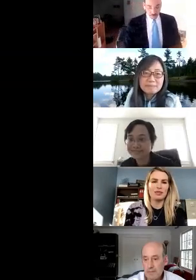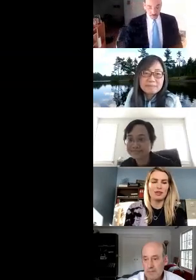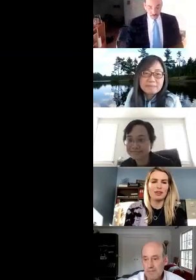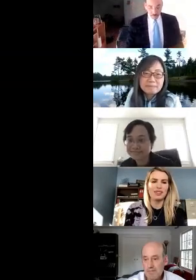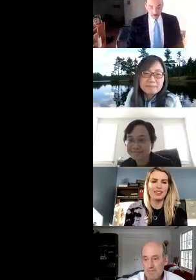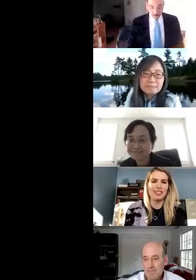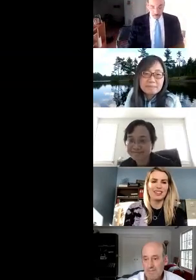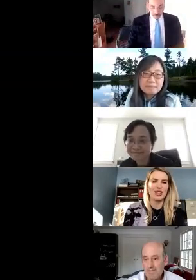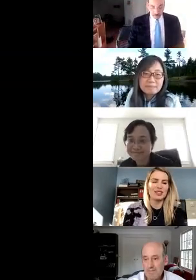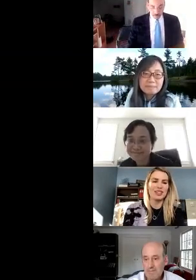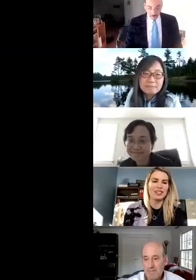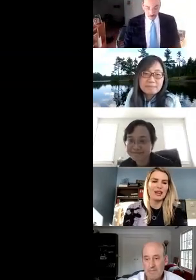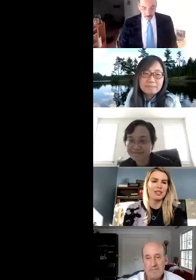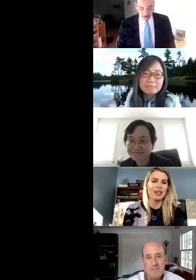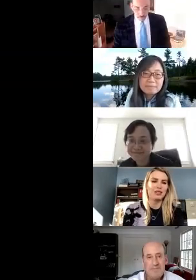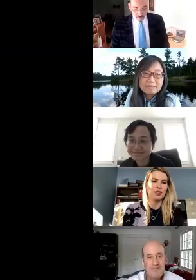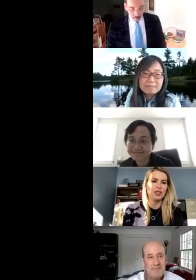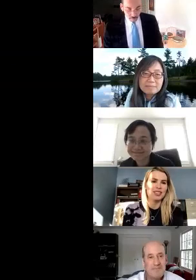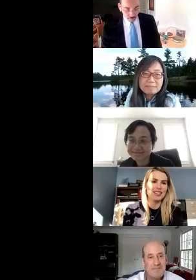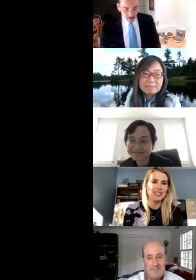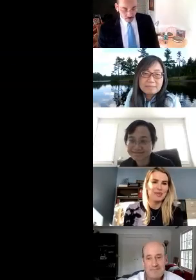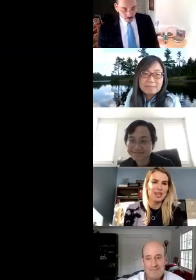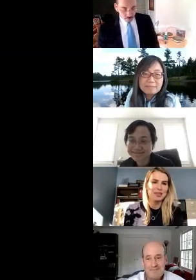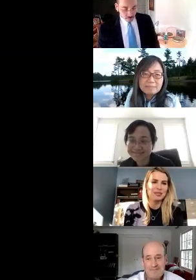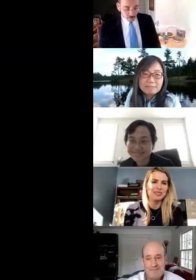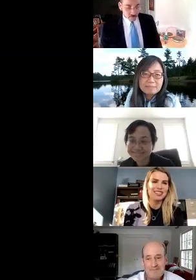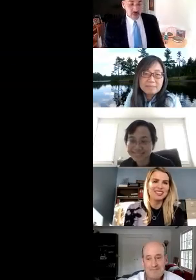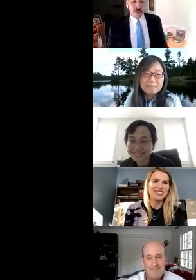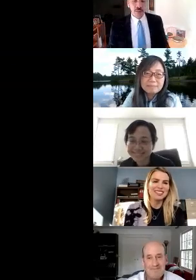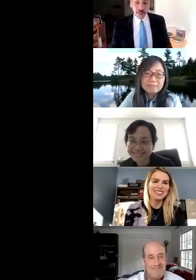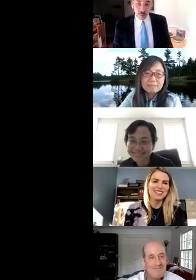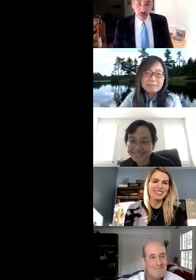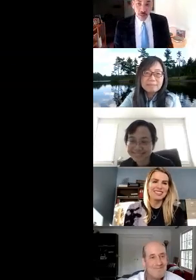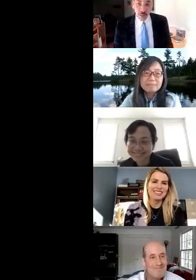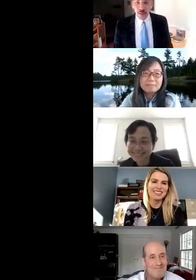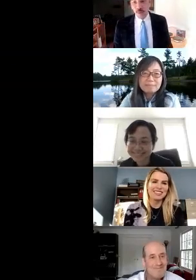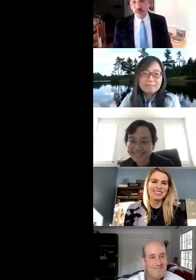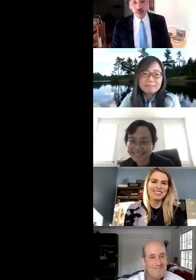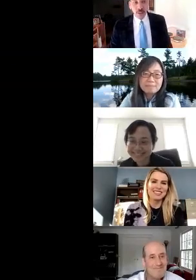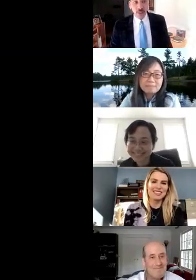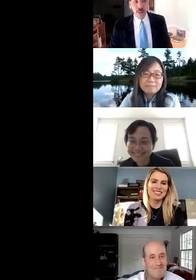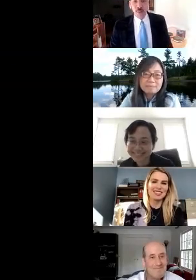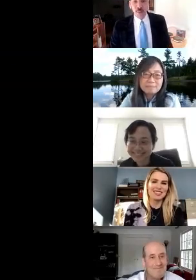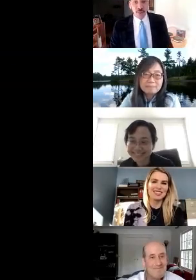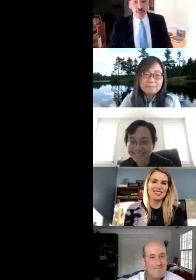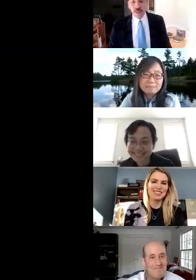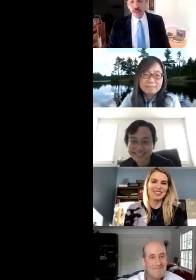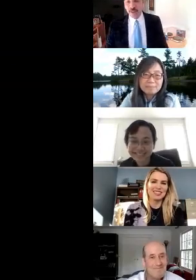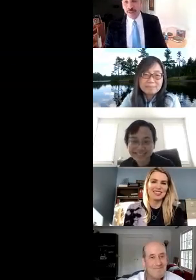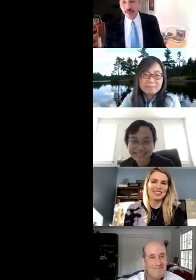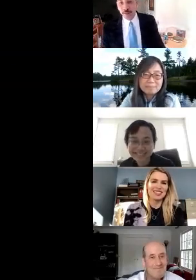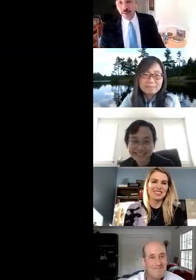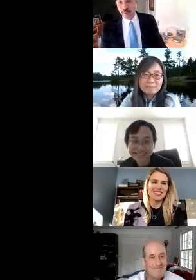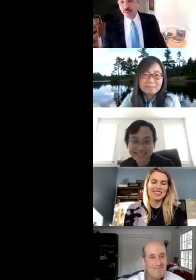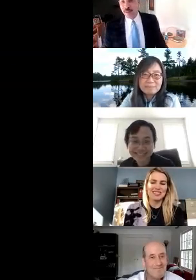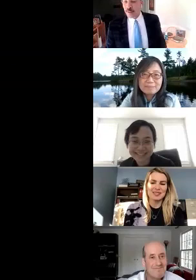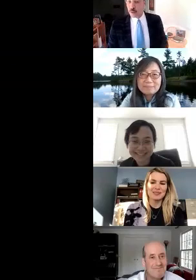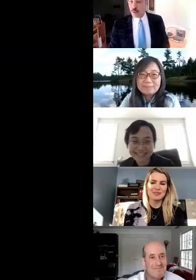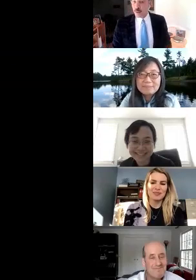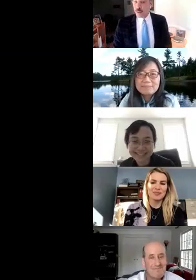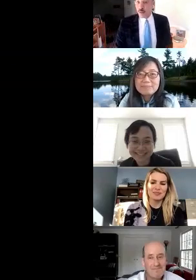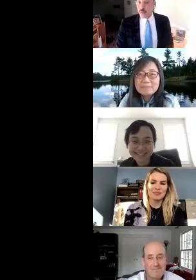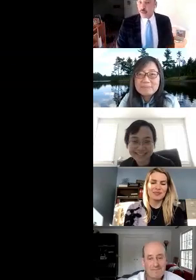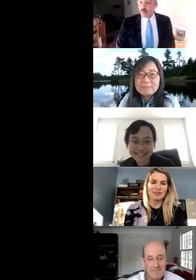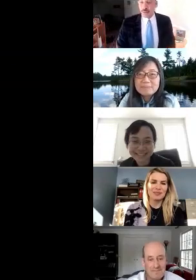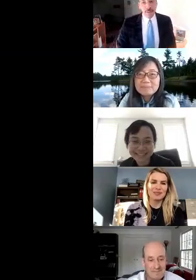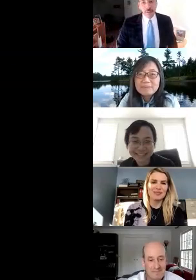you for giving us the time today, George. It's nice to meet you. Nice to meet you as well. Thank you so much for taking time to do this